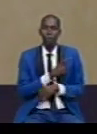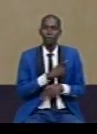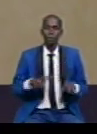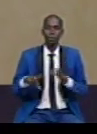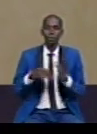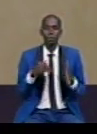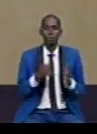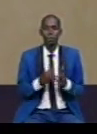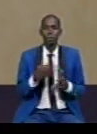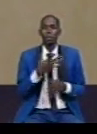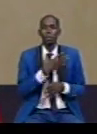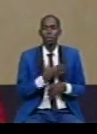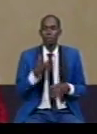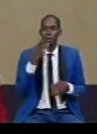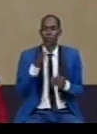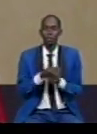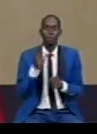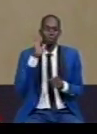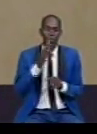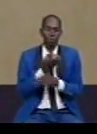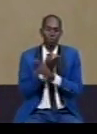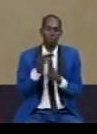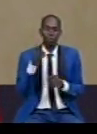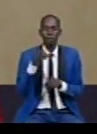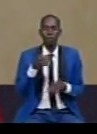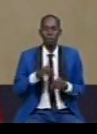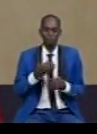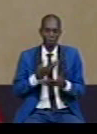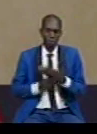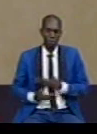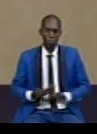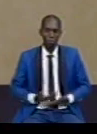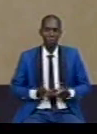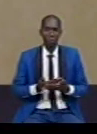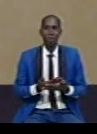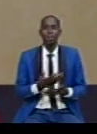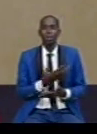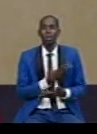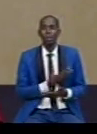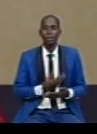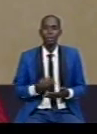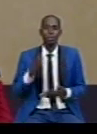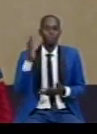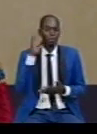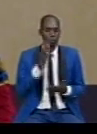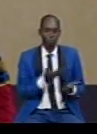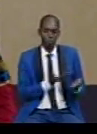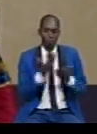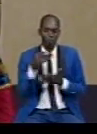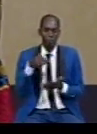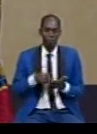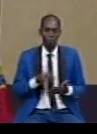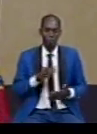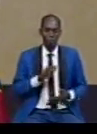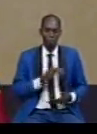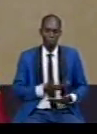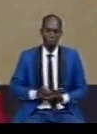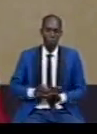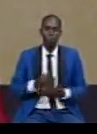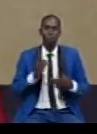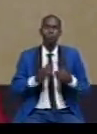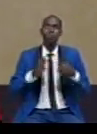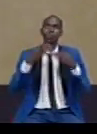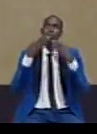if you deliver me in this childbearing, I will carry this child to you to give thanks of what you have done